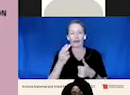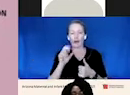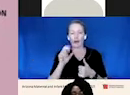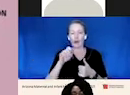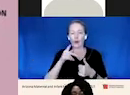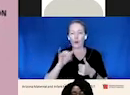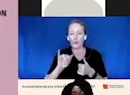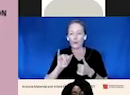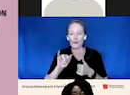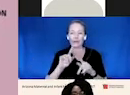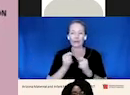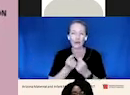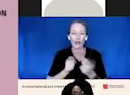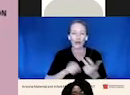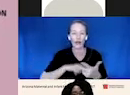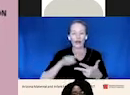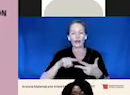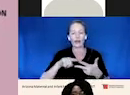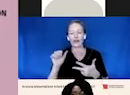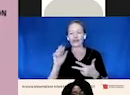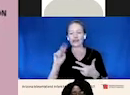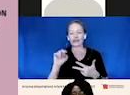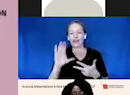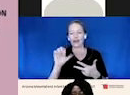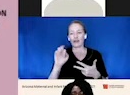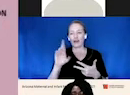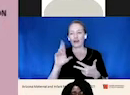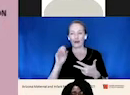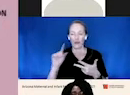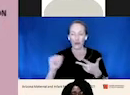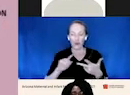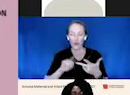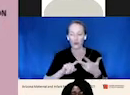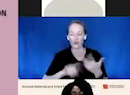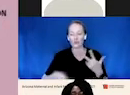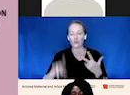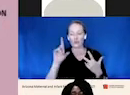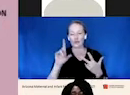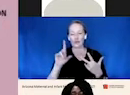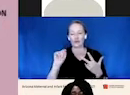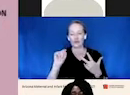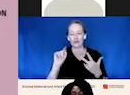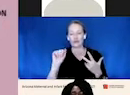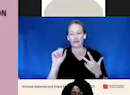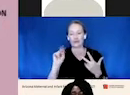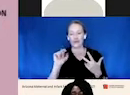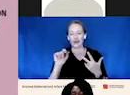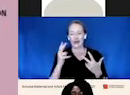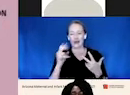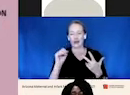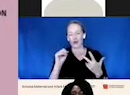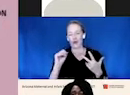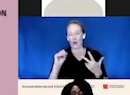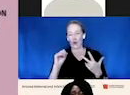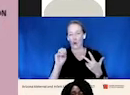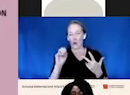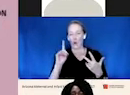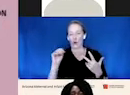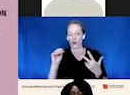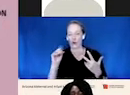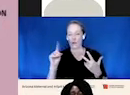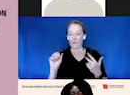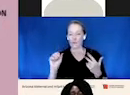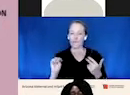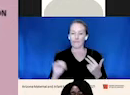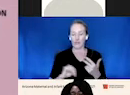Apache, Gila River Indian community, Tohono O'odham. Some of those communities are experiencing the highest rates of severe maternal morbidity once